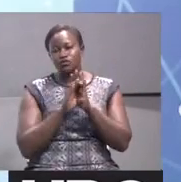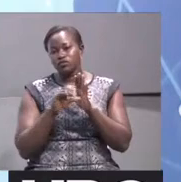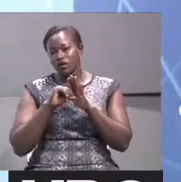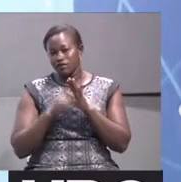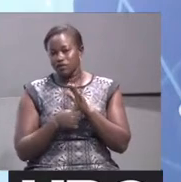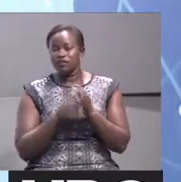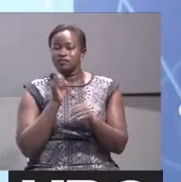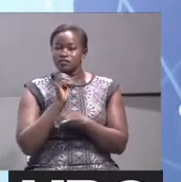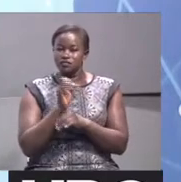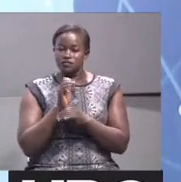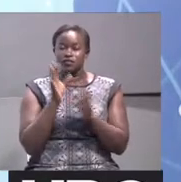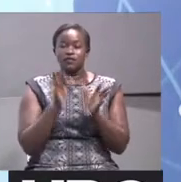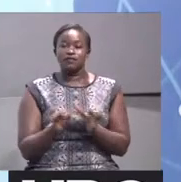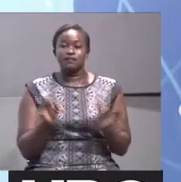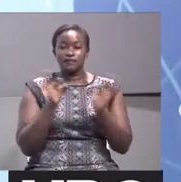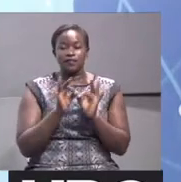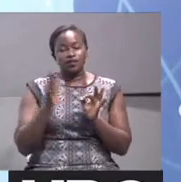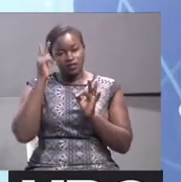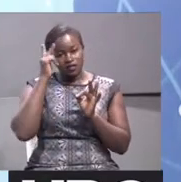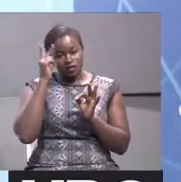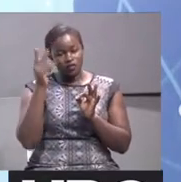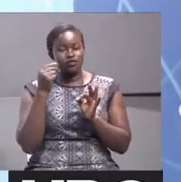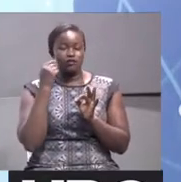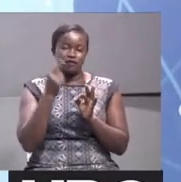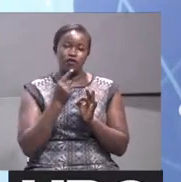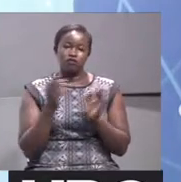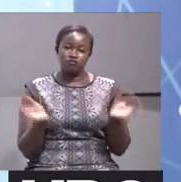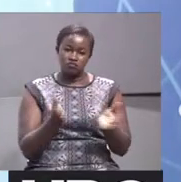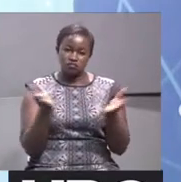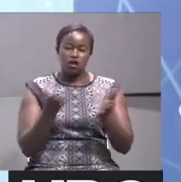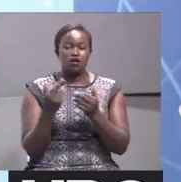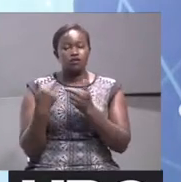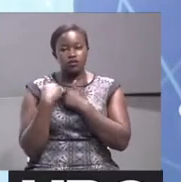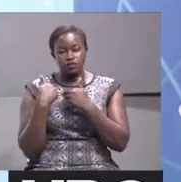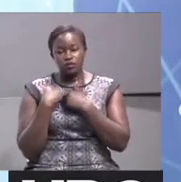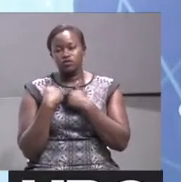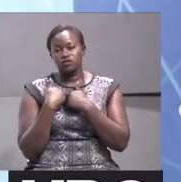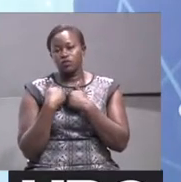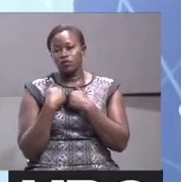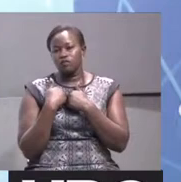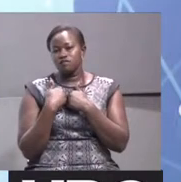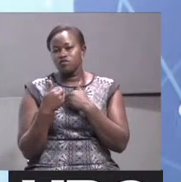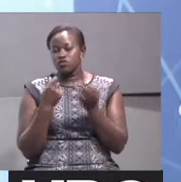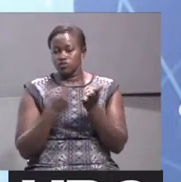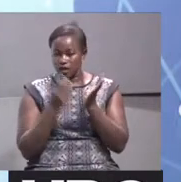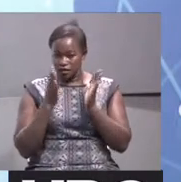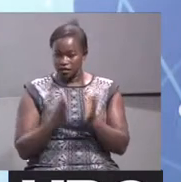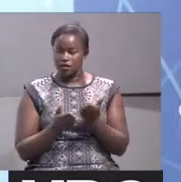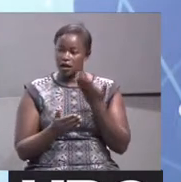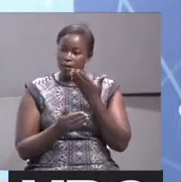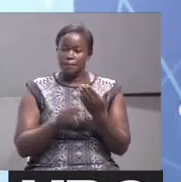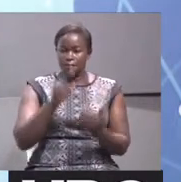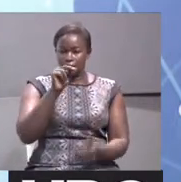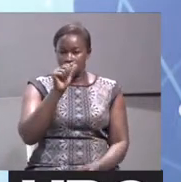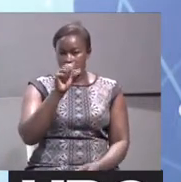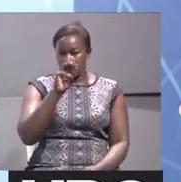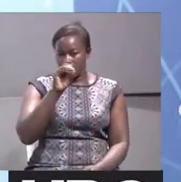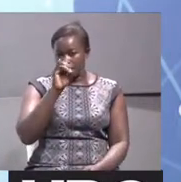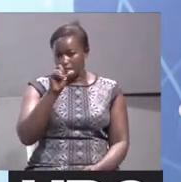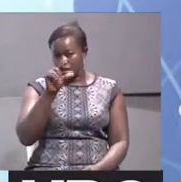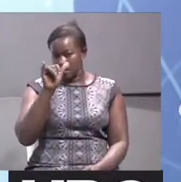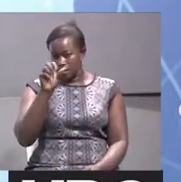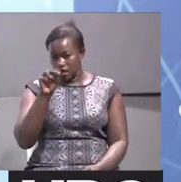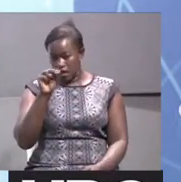advised essential skills for cultivating responsible citizens. He was at Namirango College during the 122